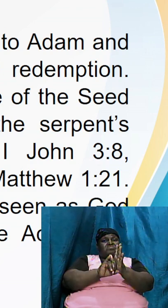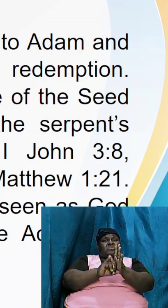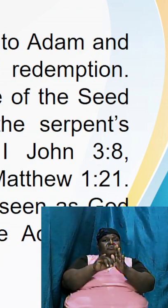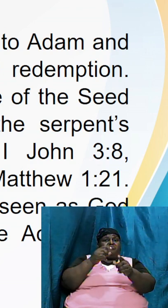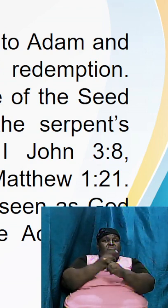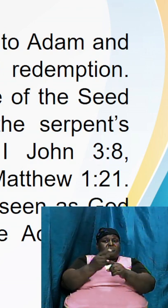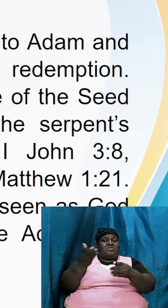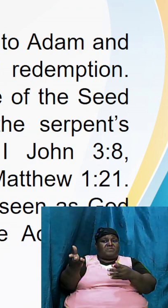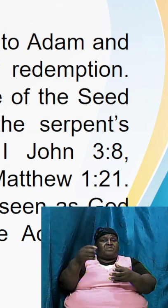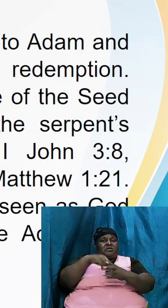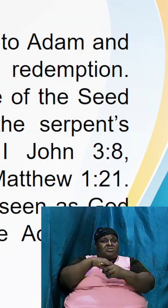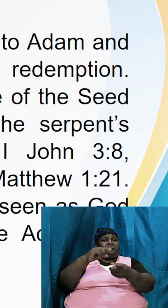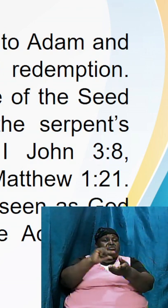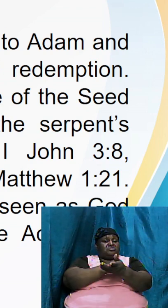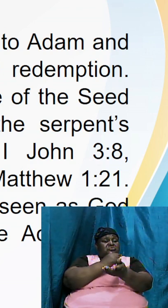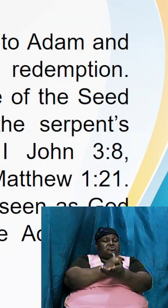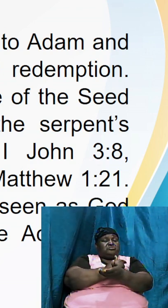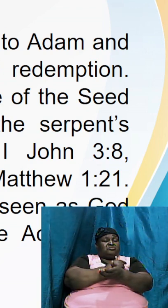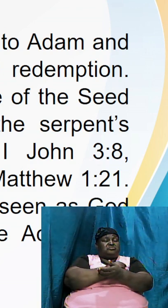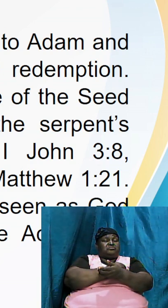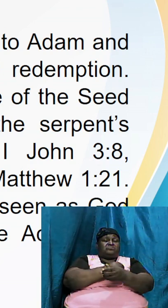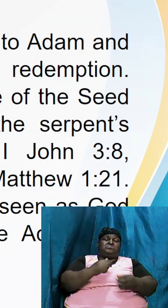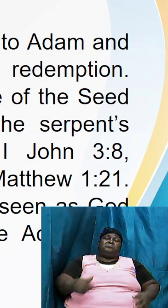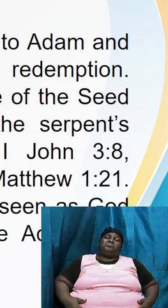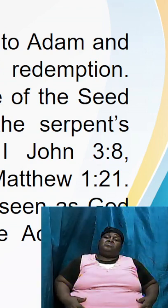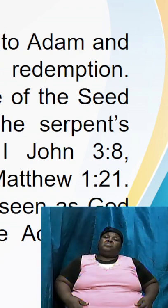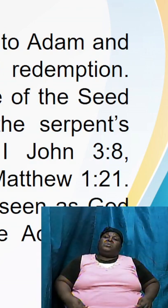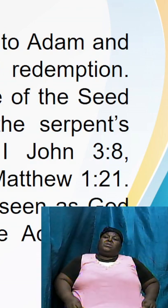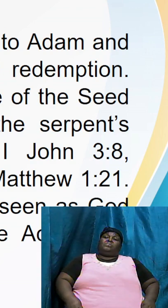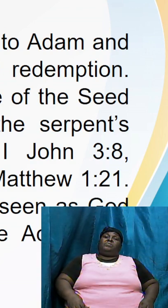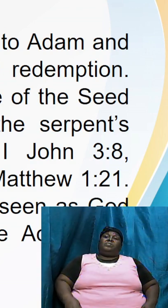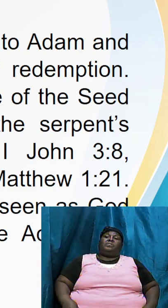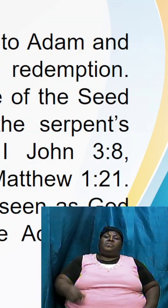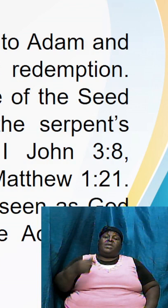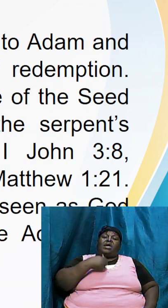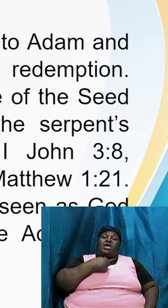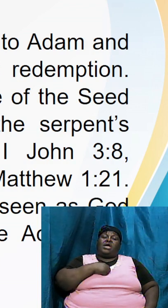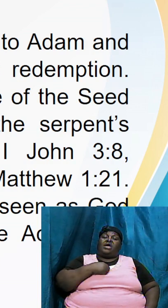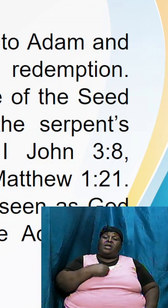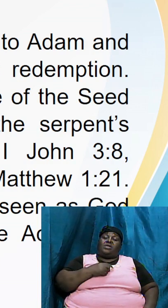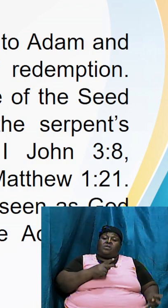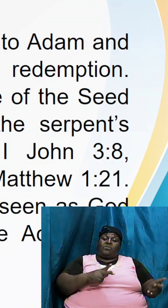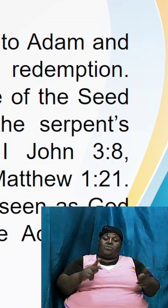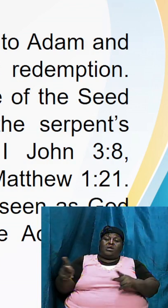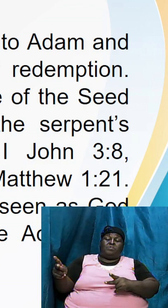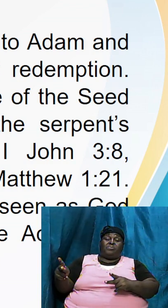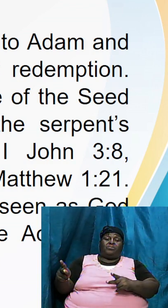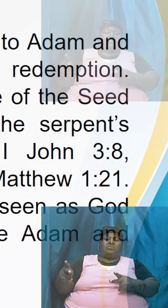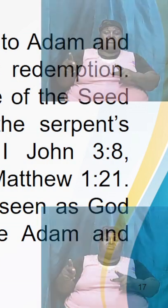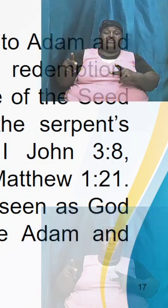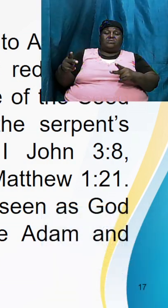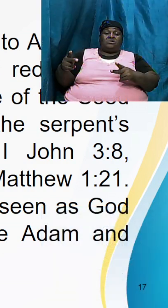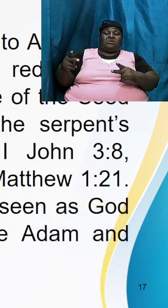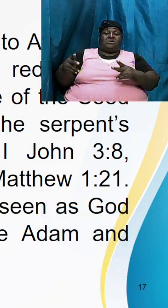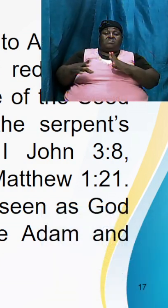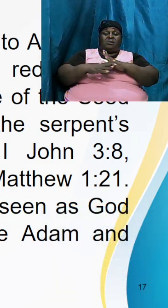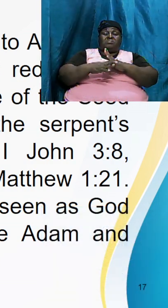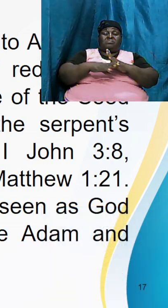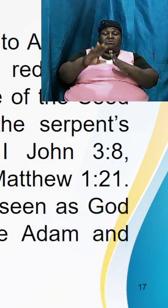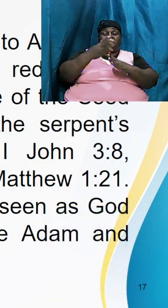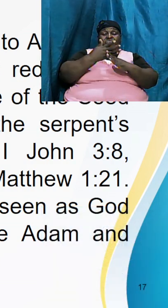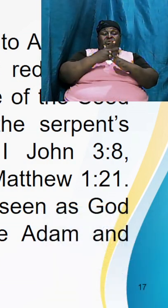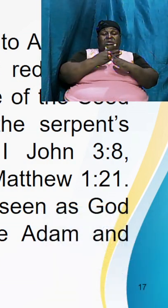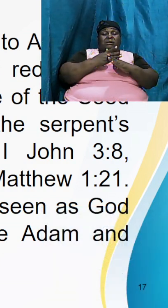3 and verse 5 and we quoted it earlier on and I will put enmity between thee and the woman and